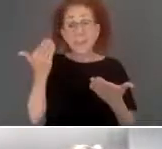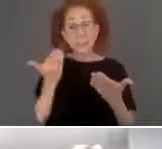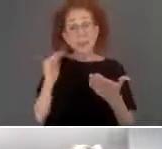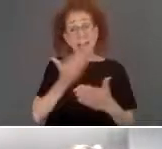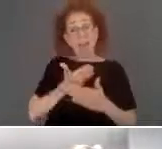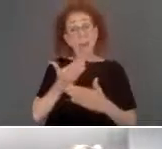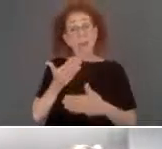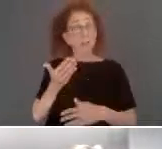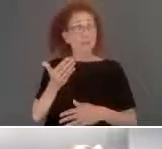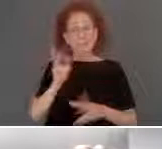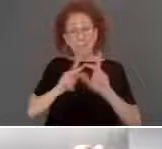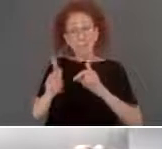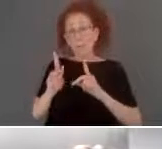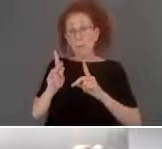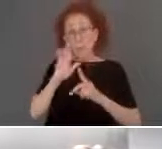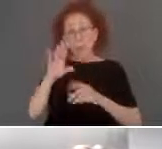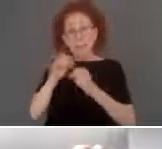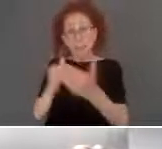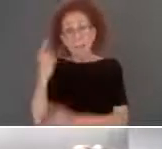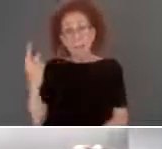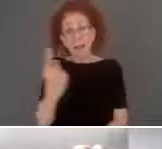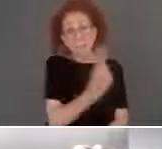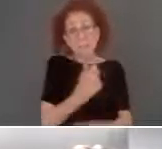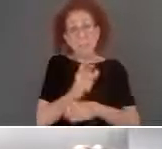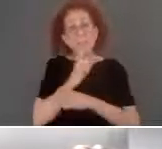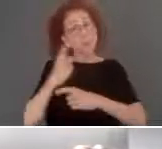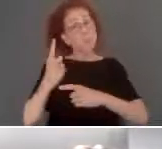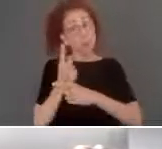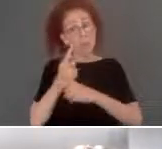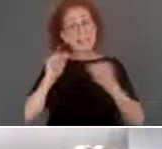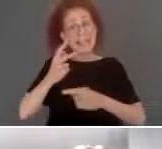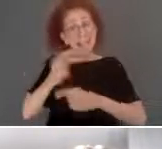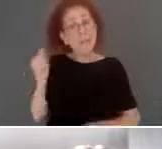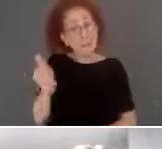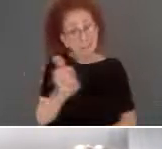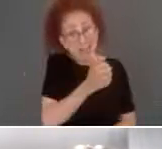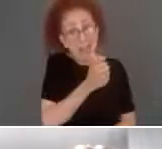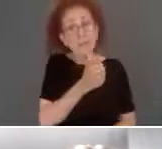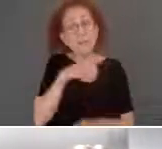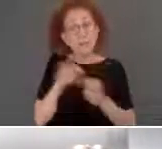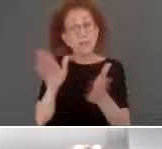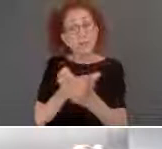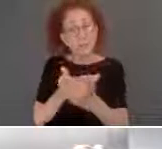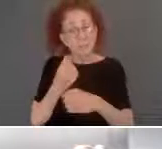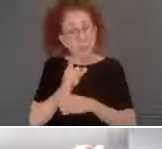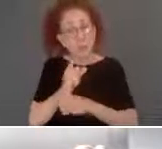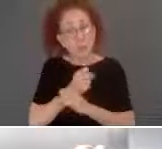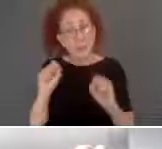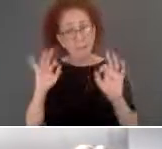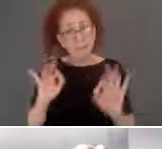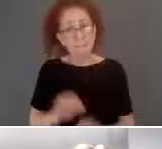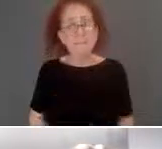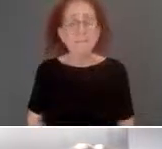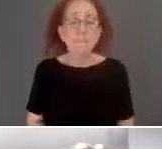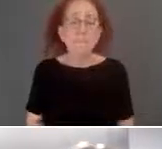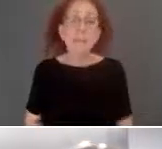will be in a room by themselves. So we want to make sure everybody's appropriate to be in a room by themselves. If